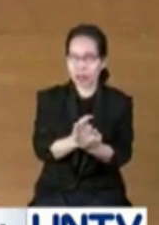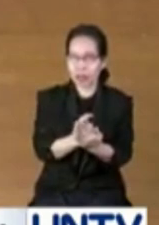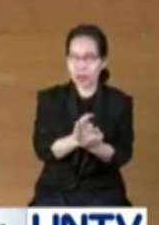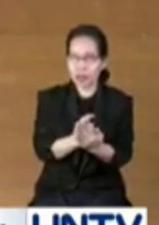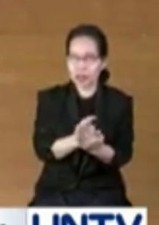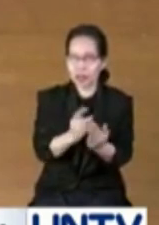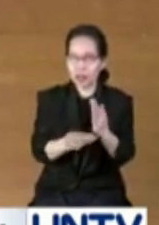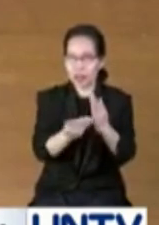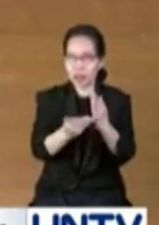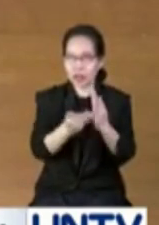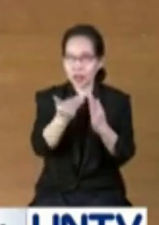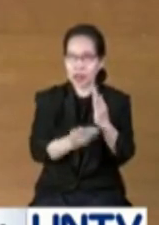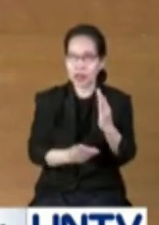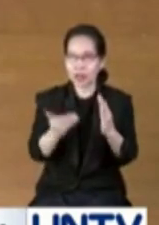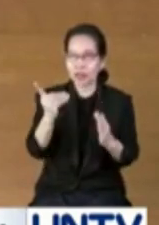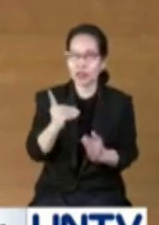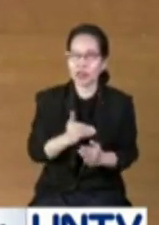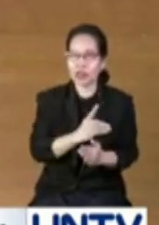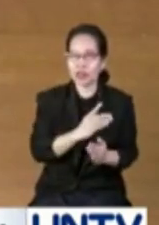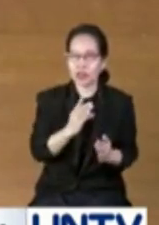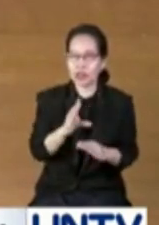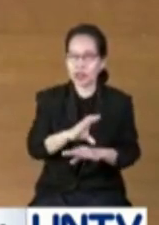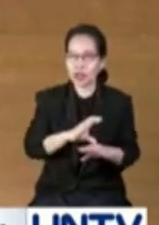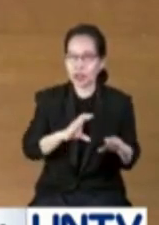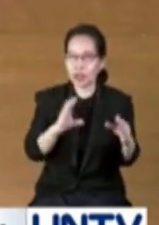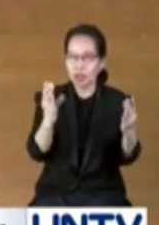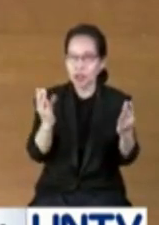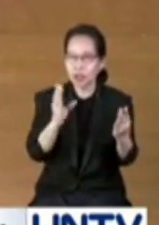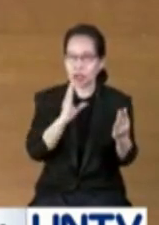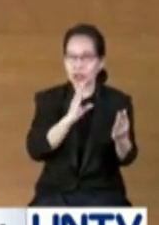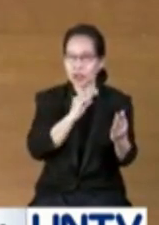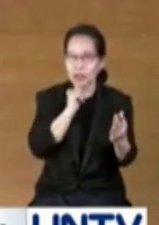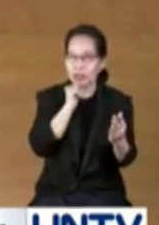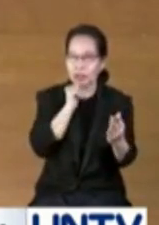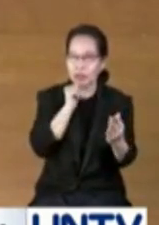Digitalization is the call of today, not the call of the future,